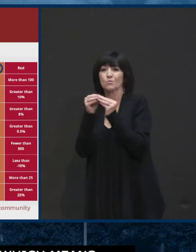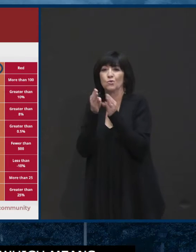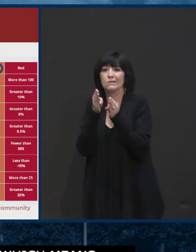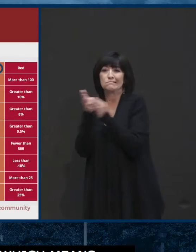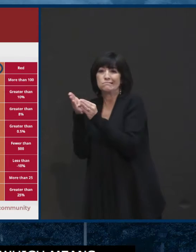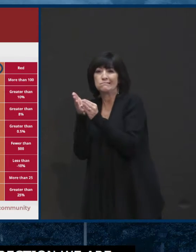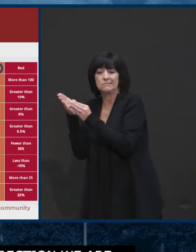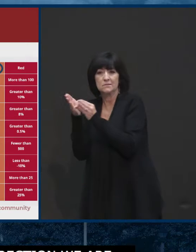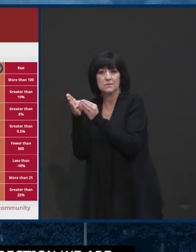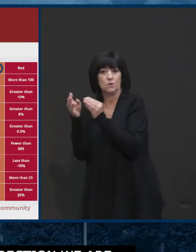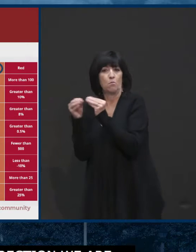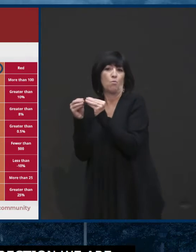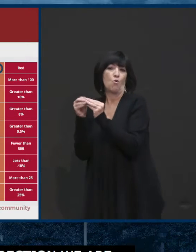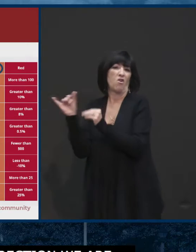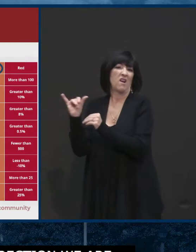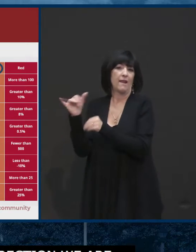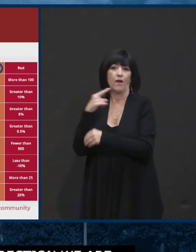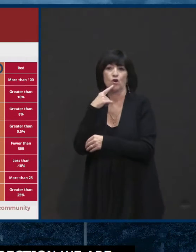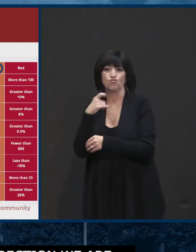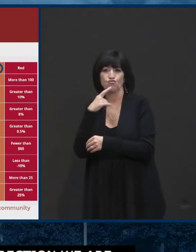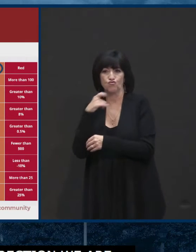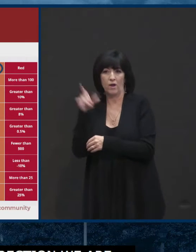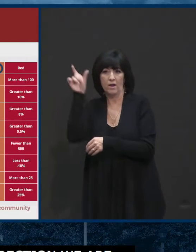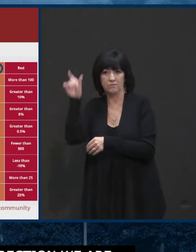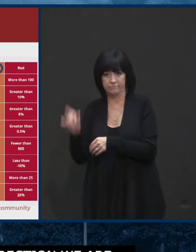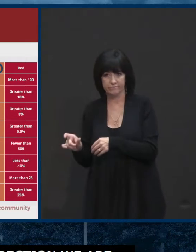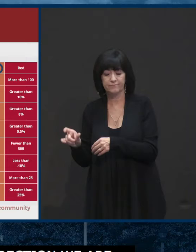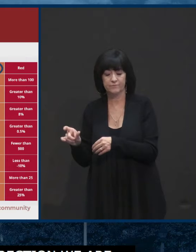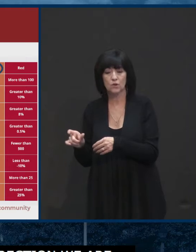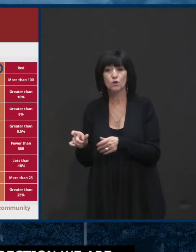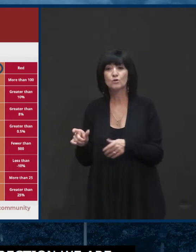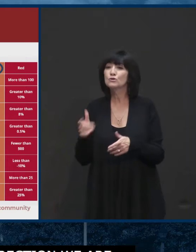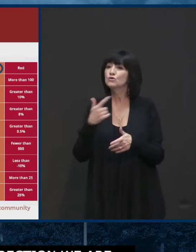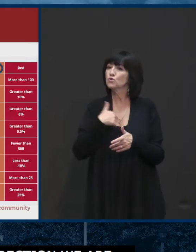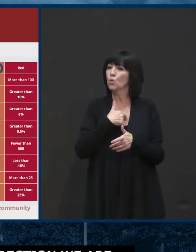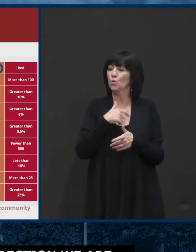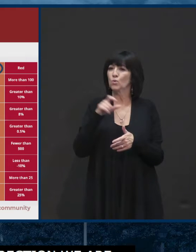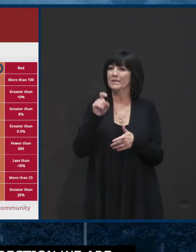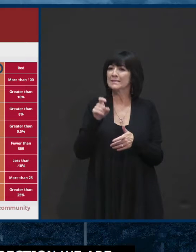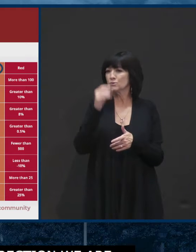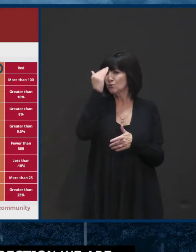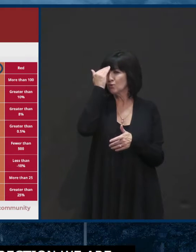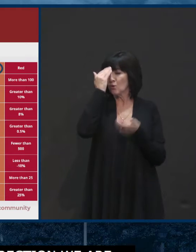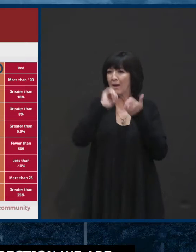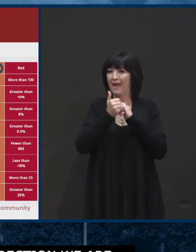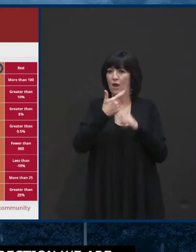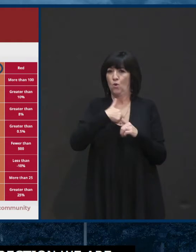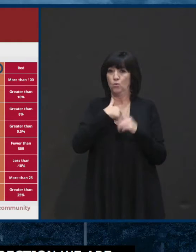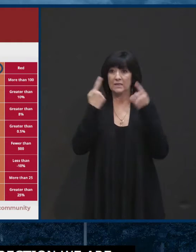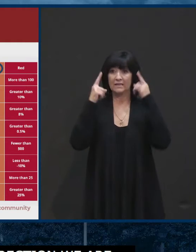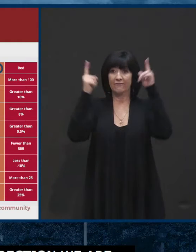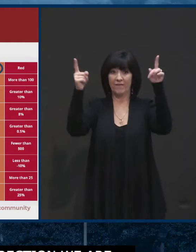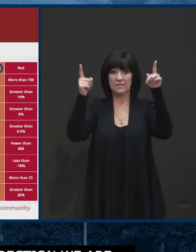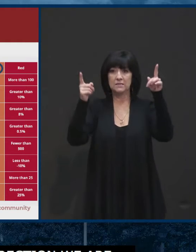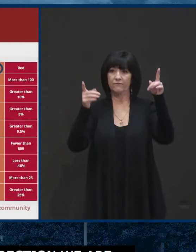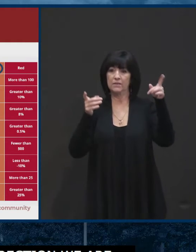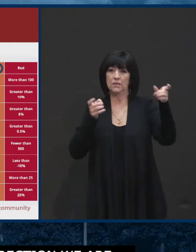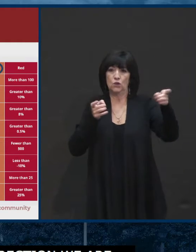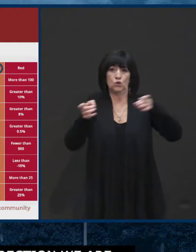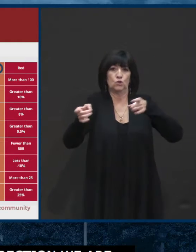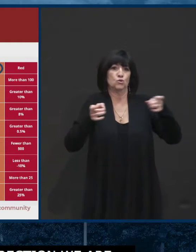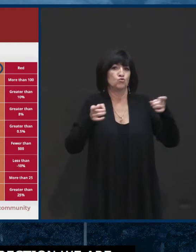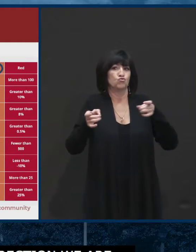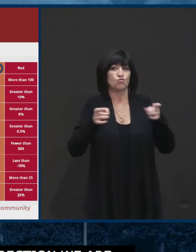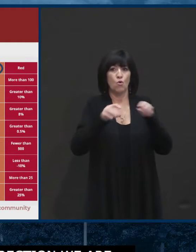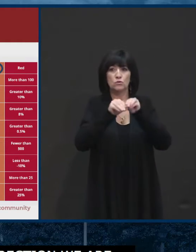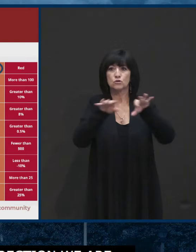important indicator for us to effectively contain this infection, we've added an indicator on test rates